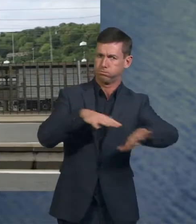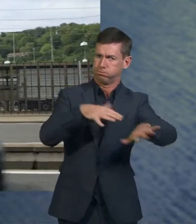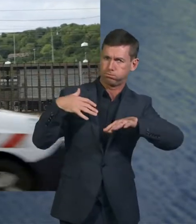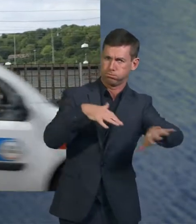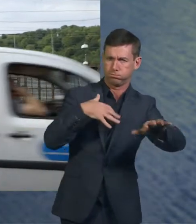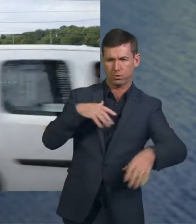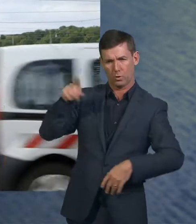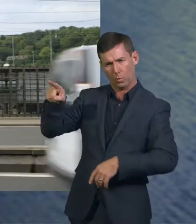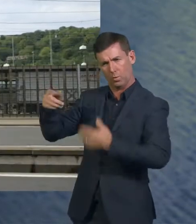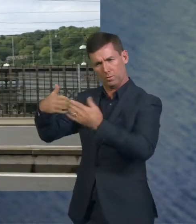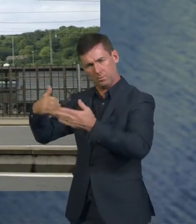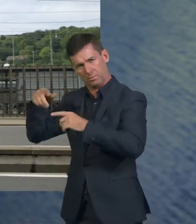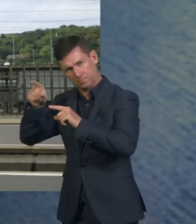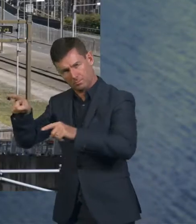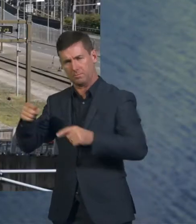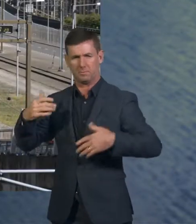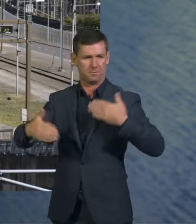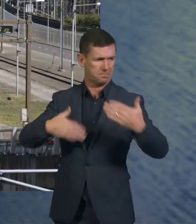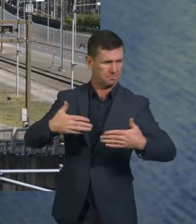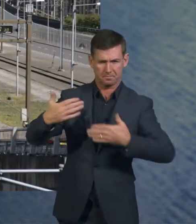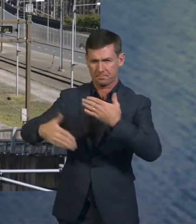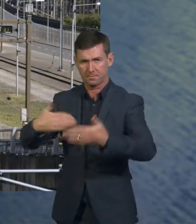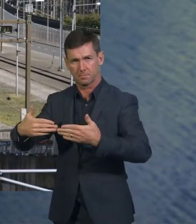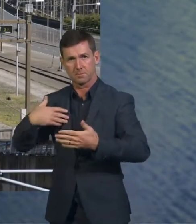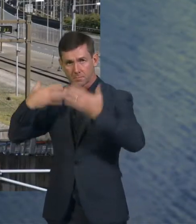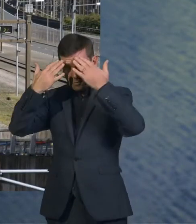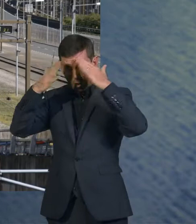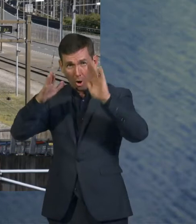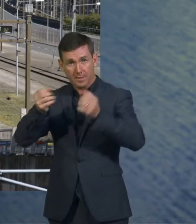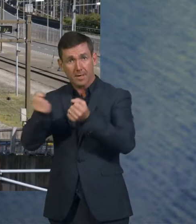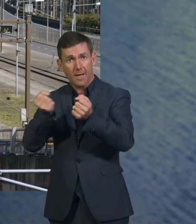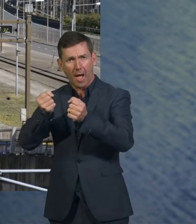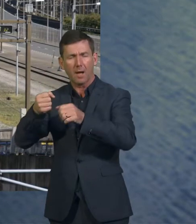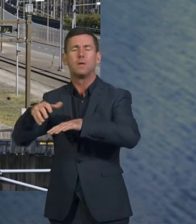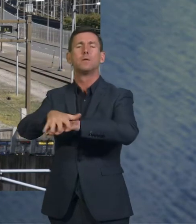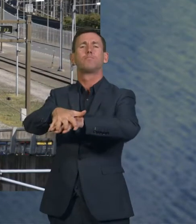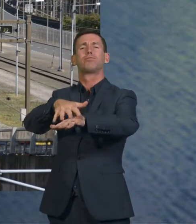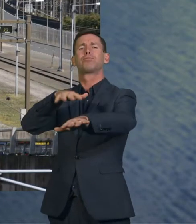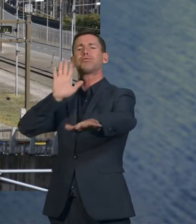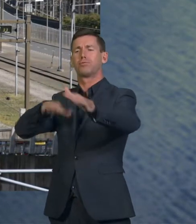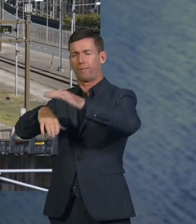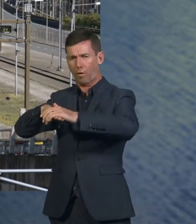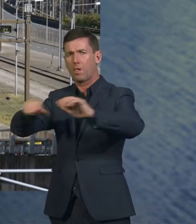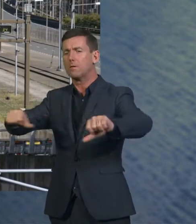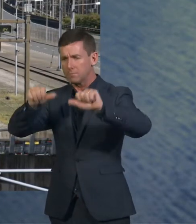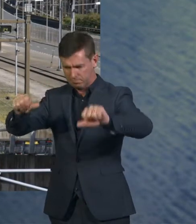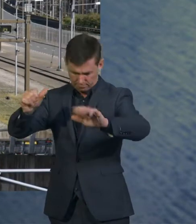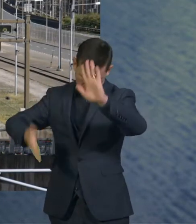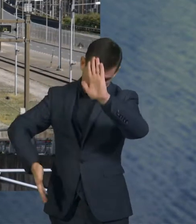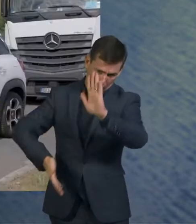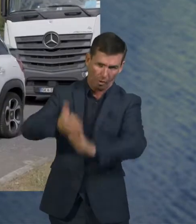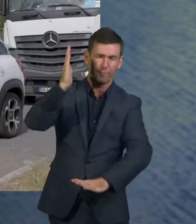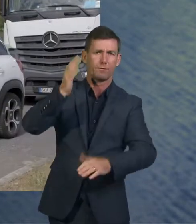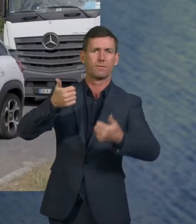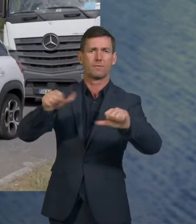organised chaos. But the good news is that the passenger service is back on track. So at last, Lily can get the trucks from the damaged